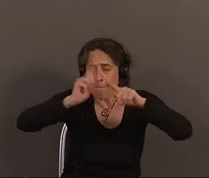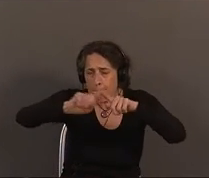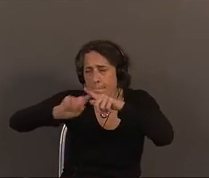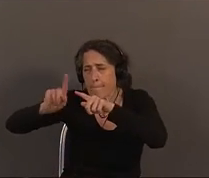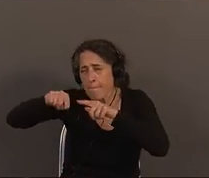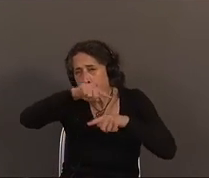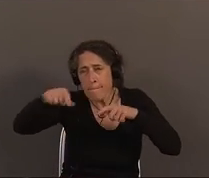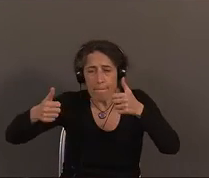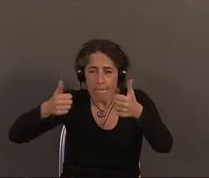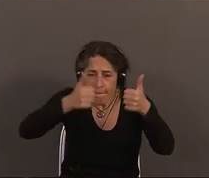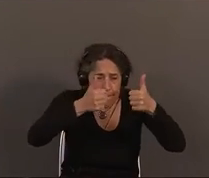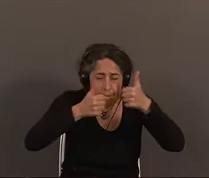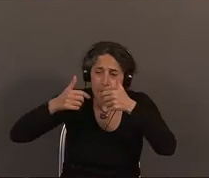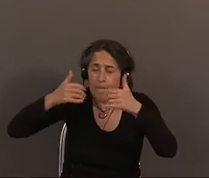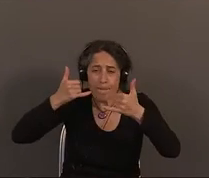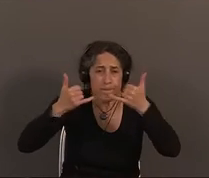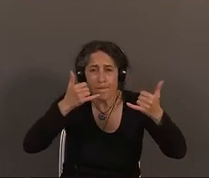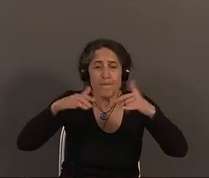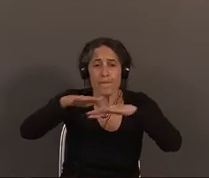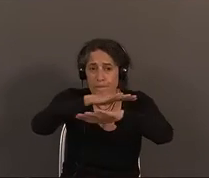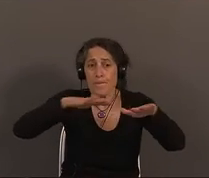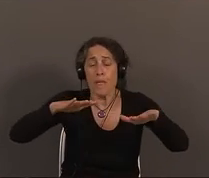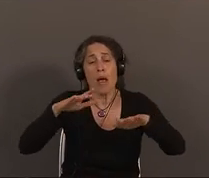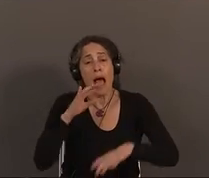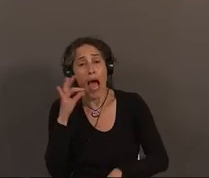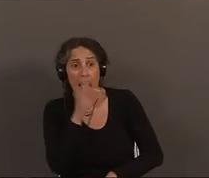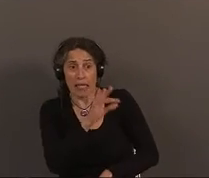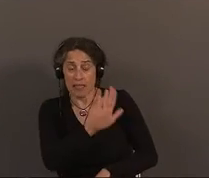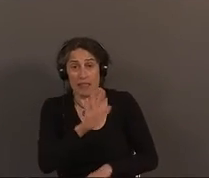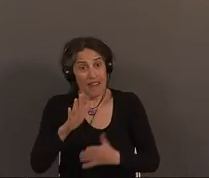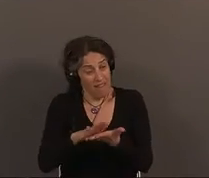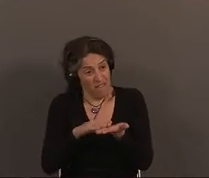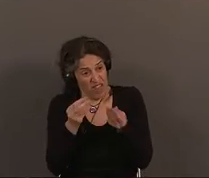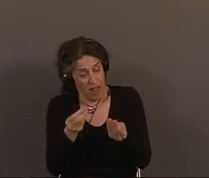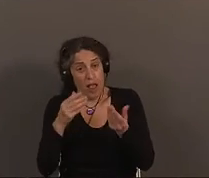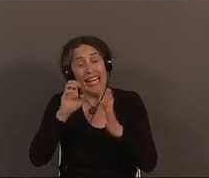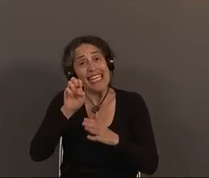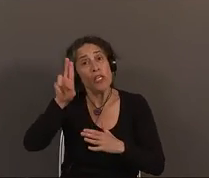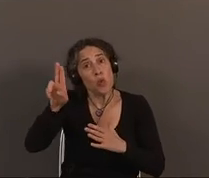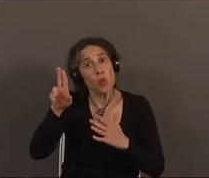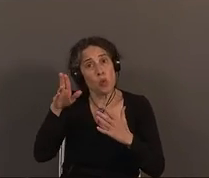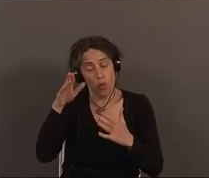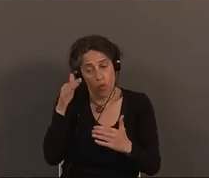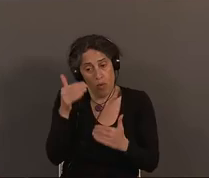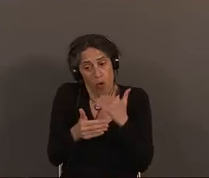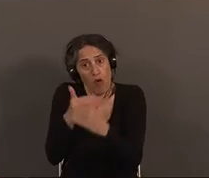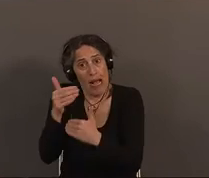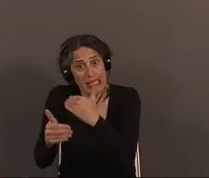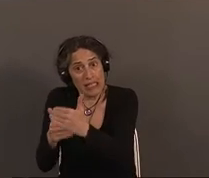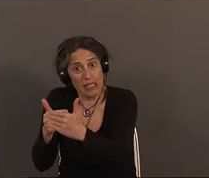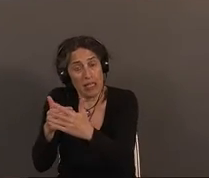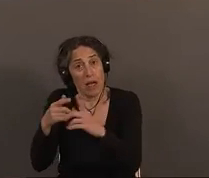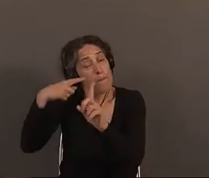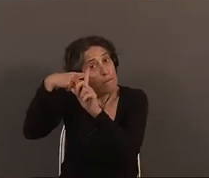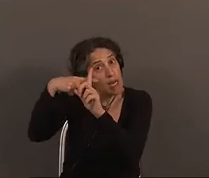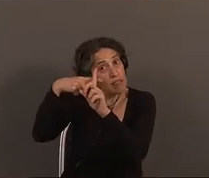the way the EU is making progress in that score, does that offer new opportunities to the